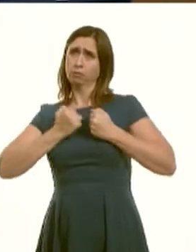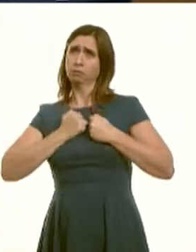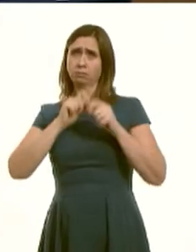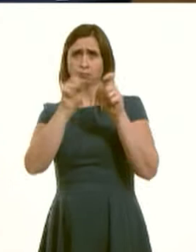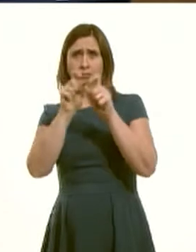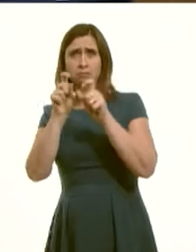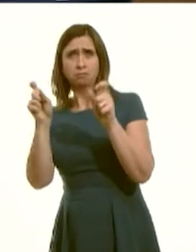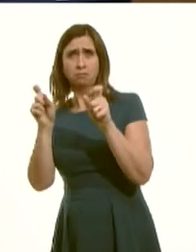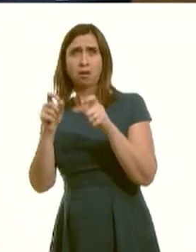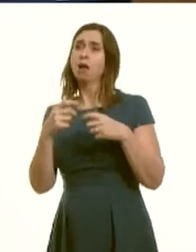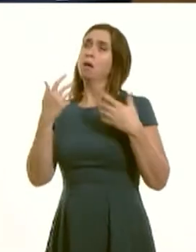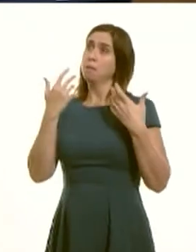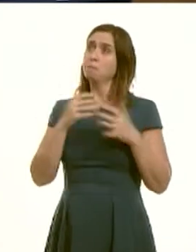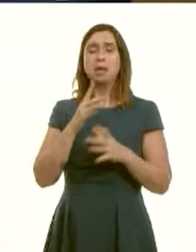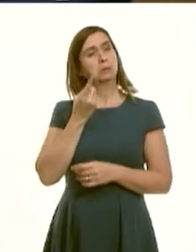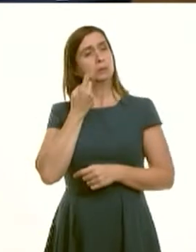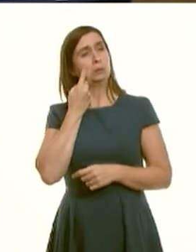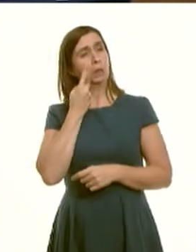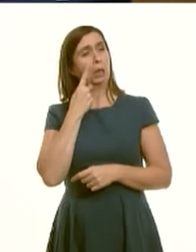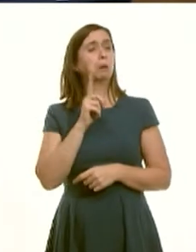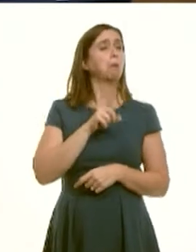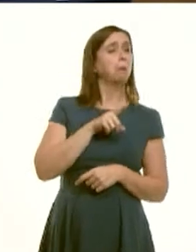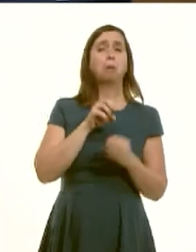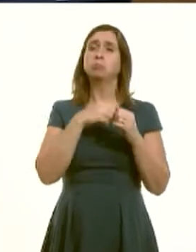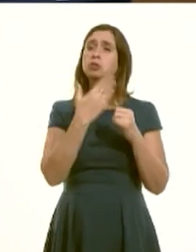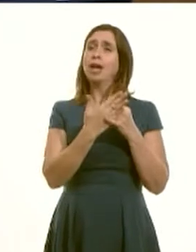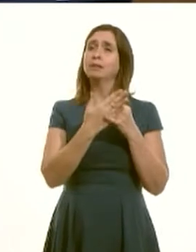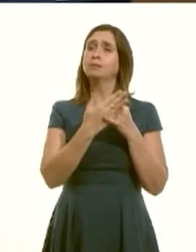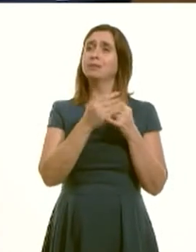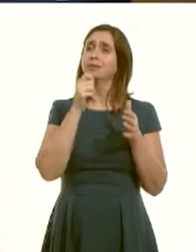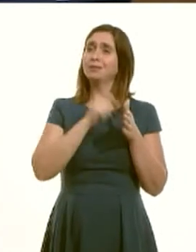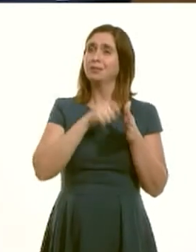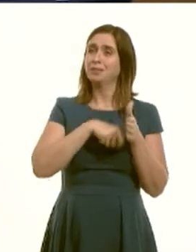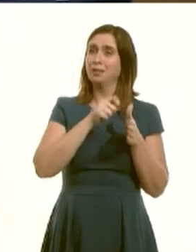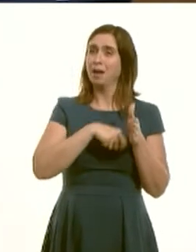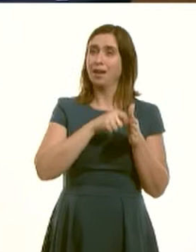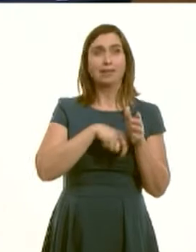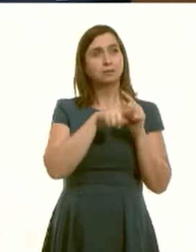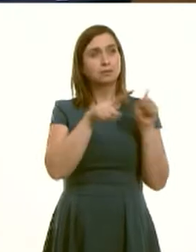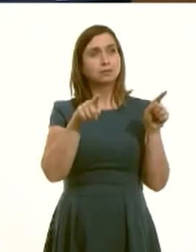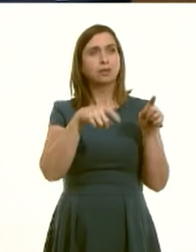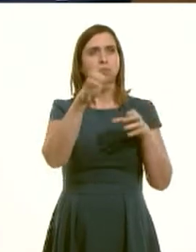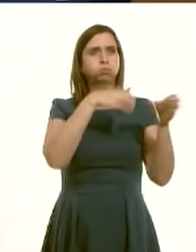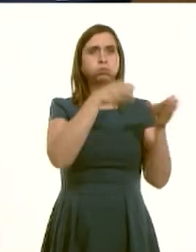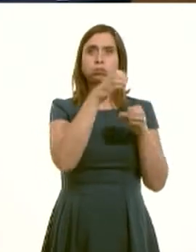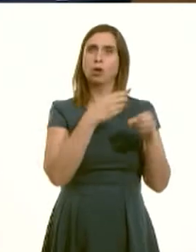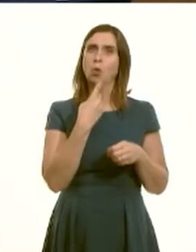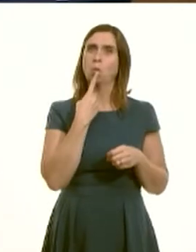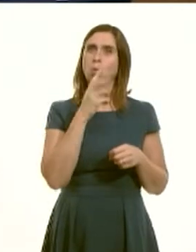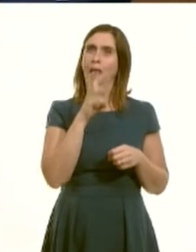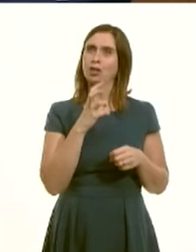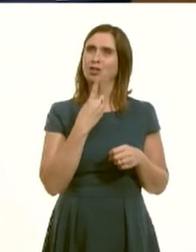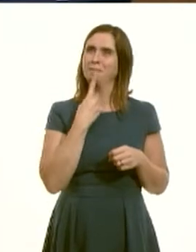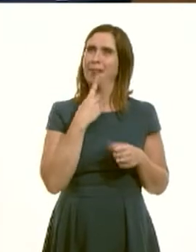entirely non-scientific survey, I do notice in Bridgend's supermarkets that the milk from Wales goes first, and that of course I very